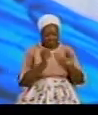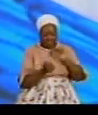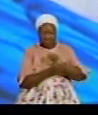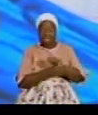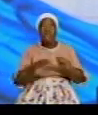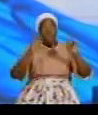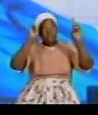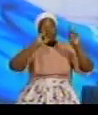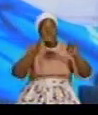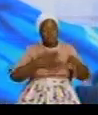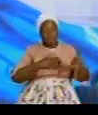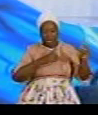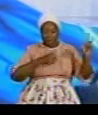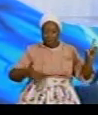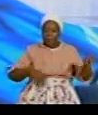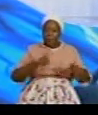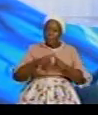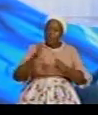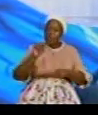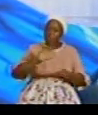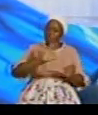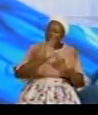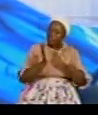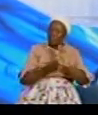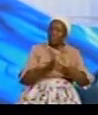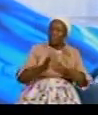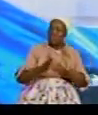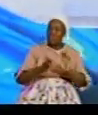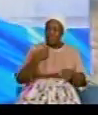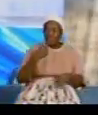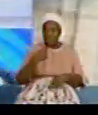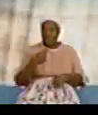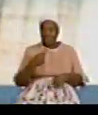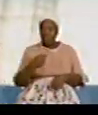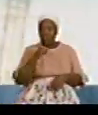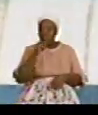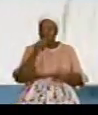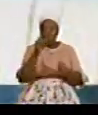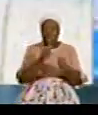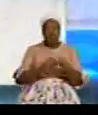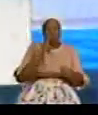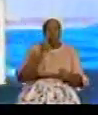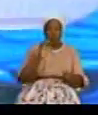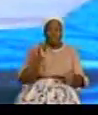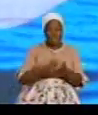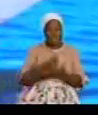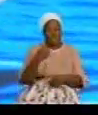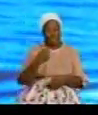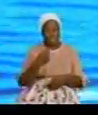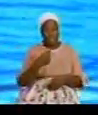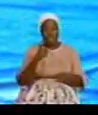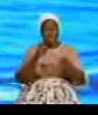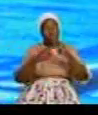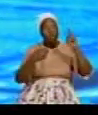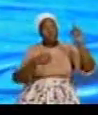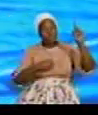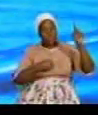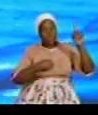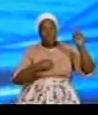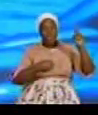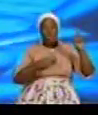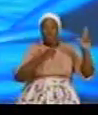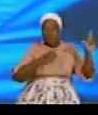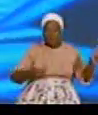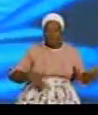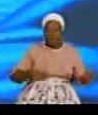Lord, but there is no conversion. It says, not everyone that saith unto me,